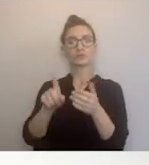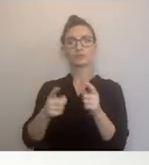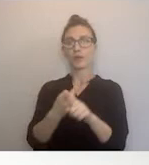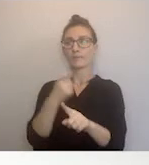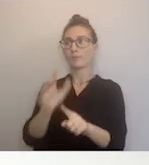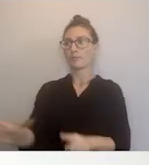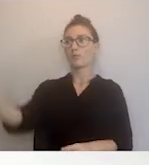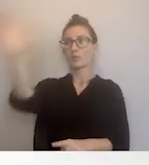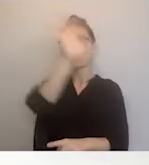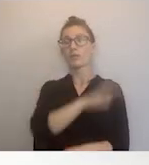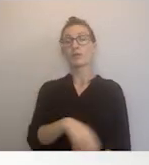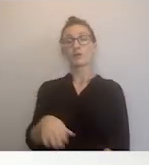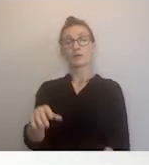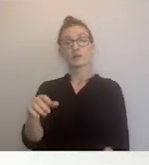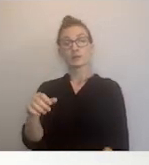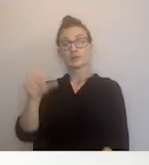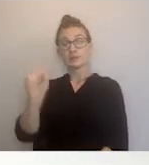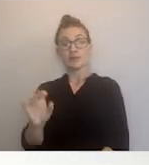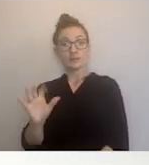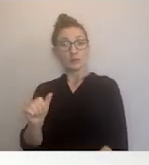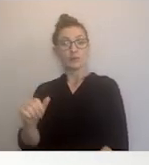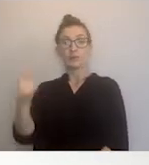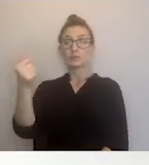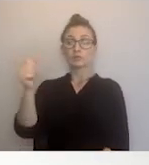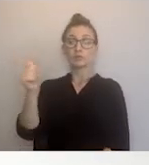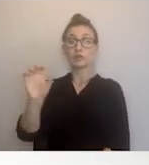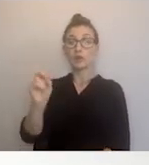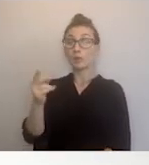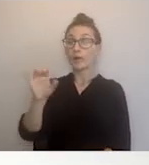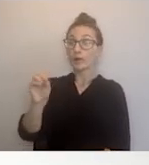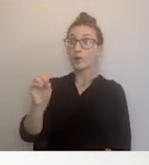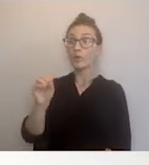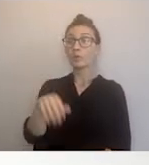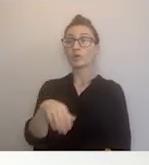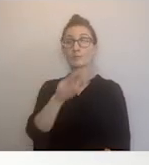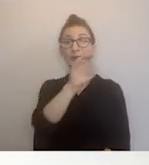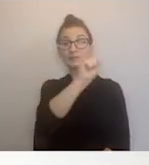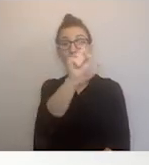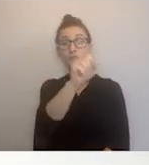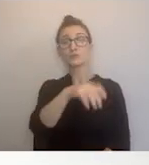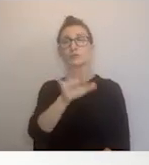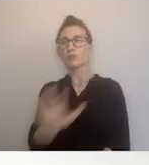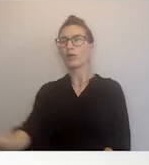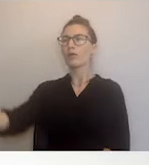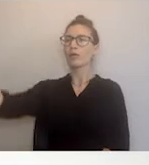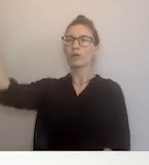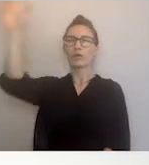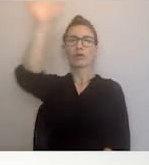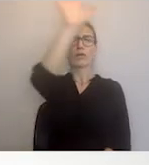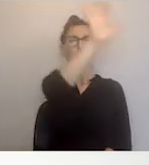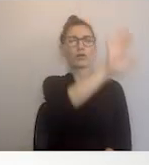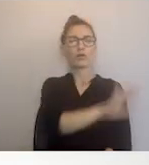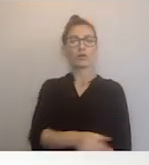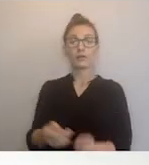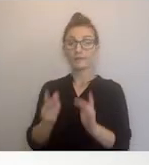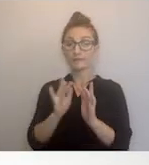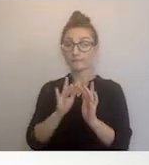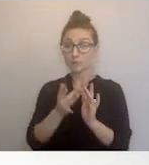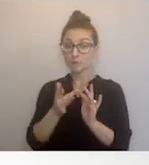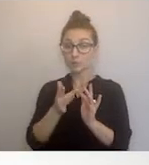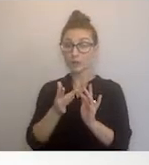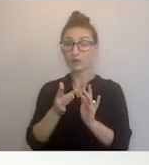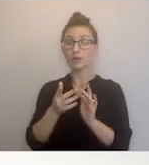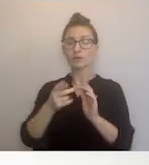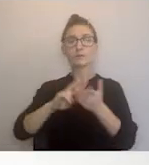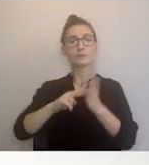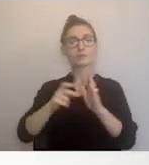we have students from Massachusetts, Georgia, South Florida, a couple students from Ohio. We haven't gotten too far out west, but just having it